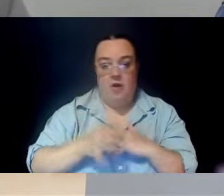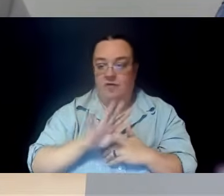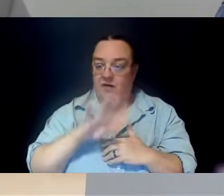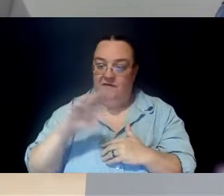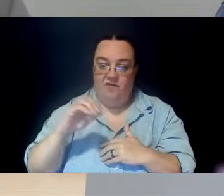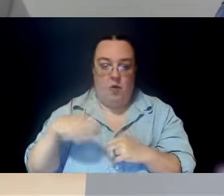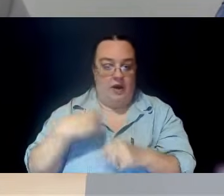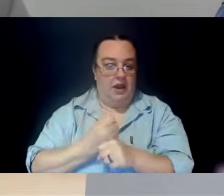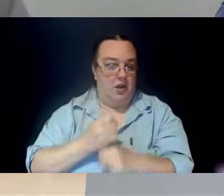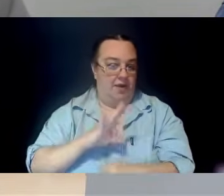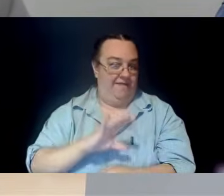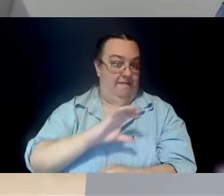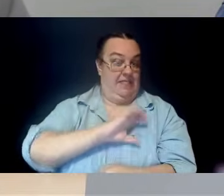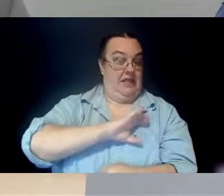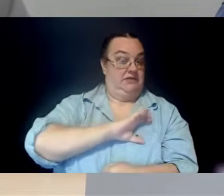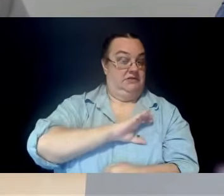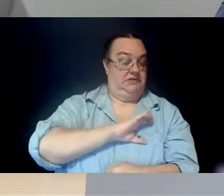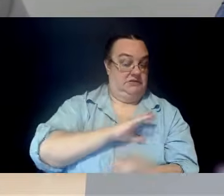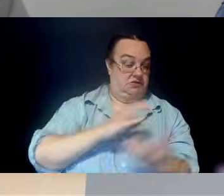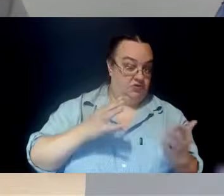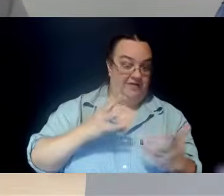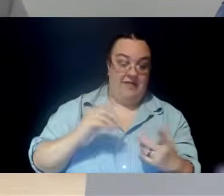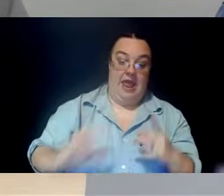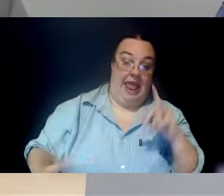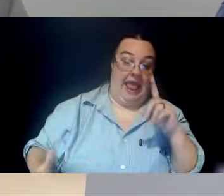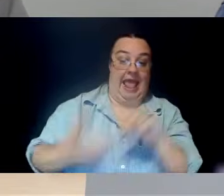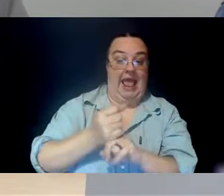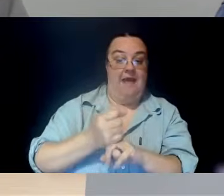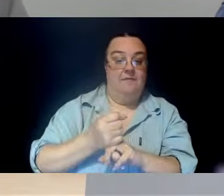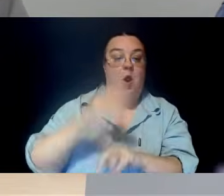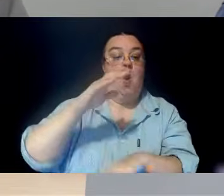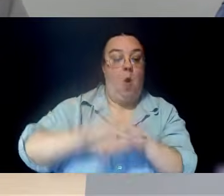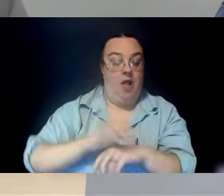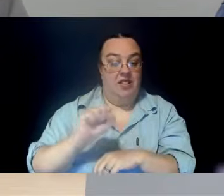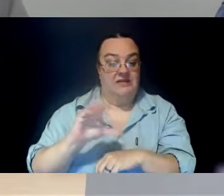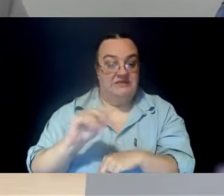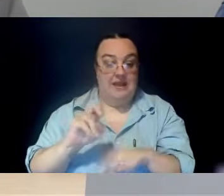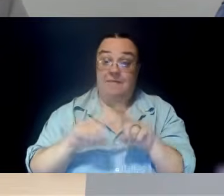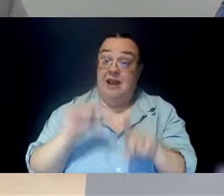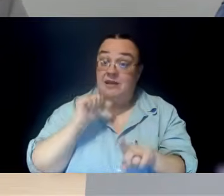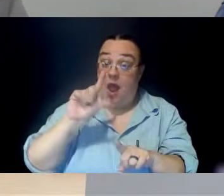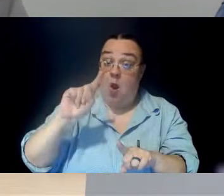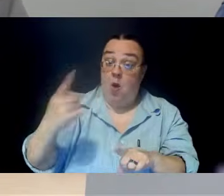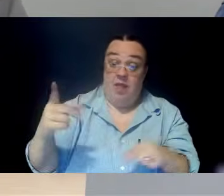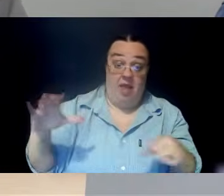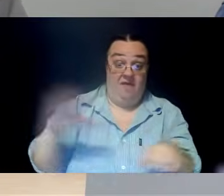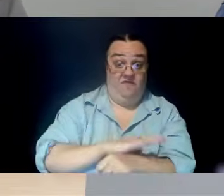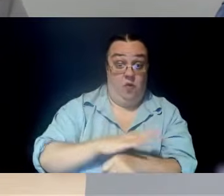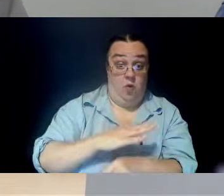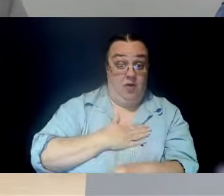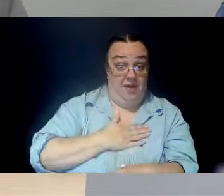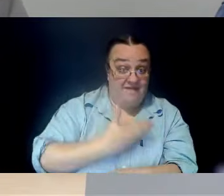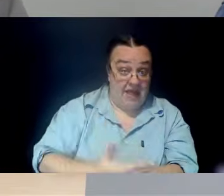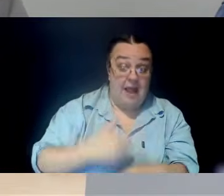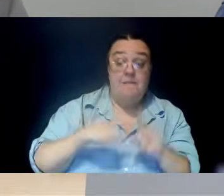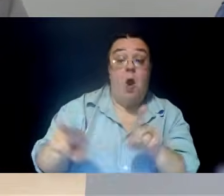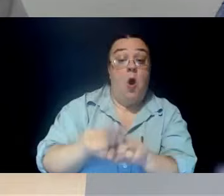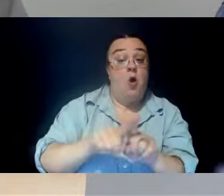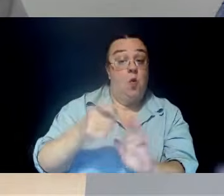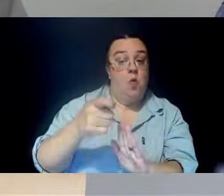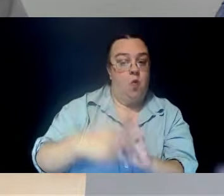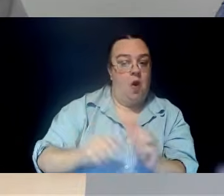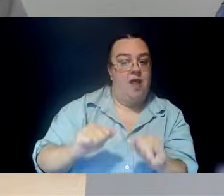and to apprehend the suspect on the scene, but not only did he give a full confession, but he wrote a full apology to